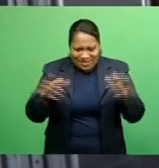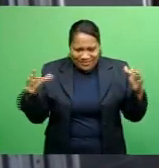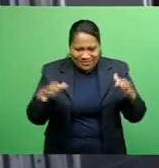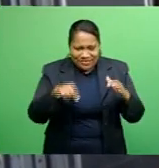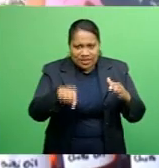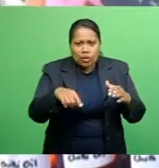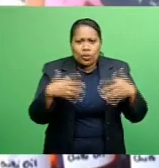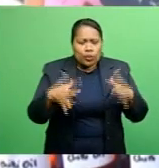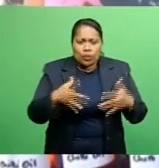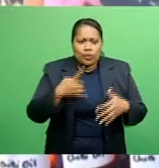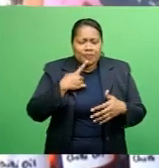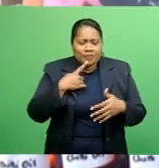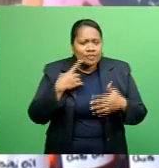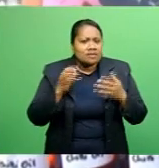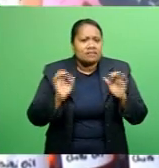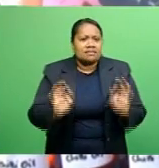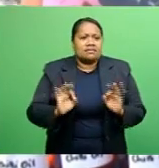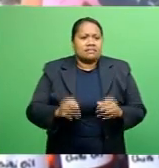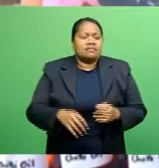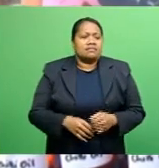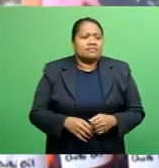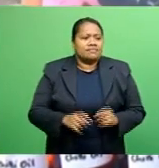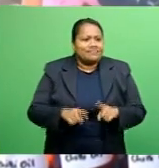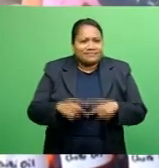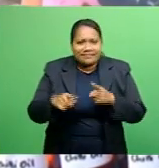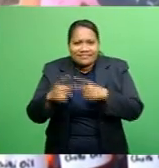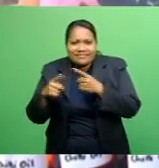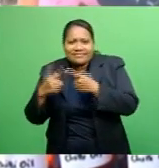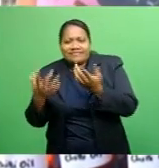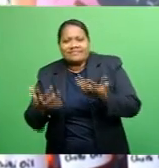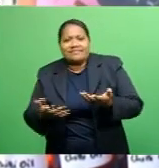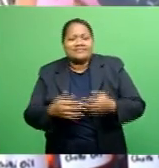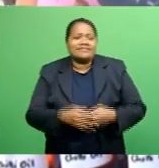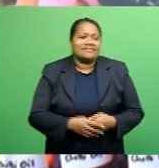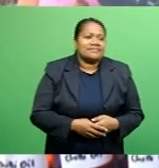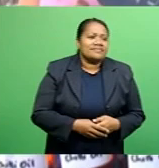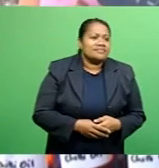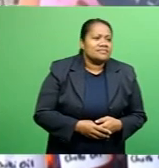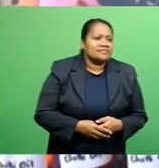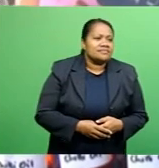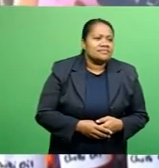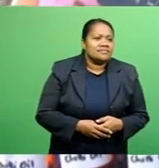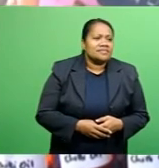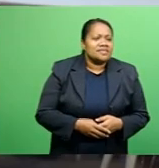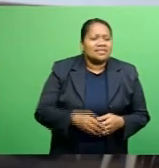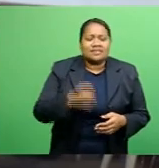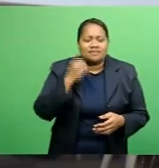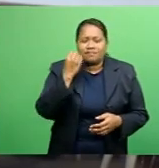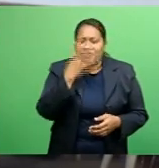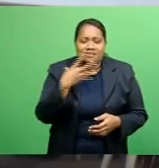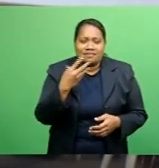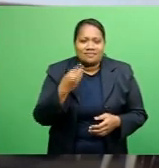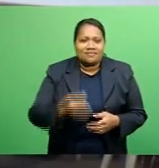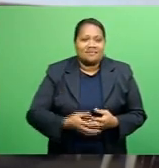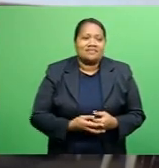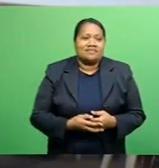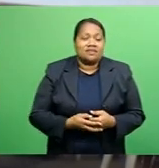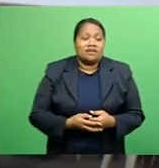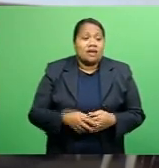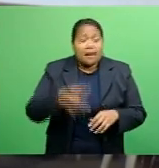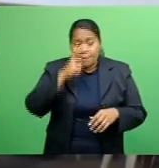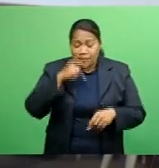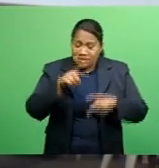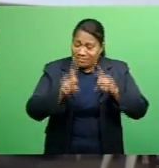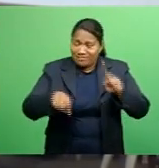fresh jams and pestos, and I tell you what, Sarah's It was beautiful. People from all walks of